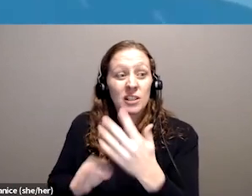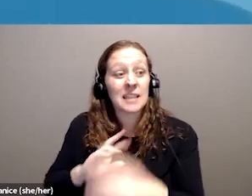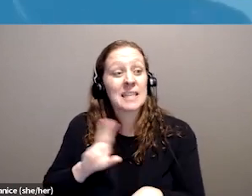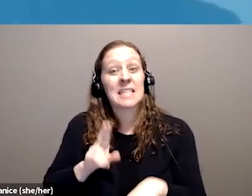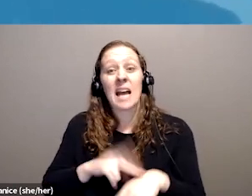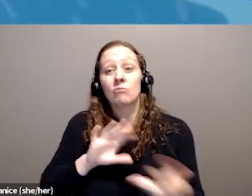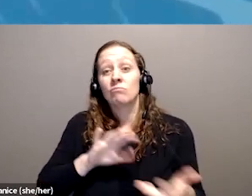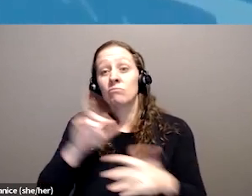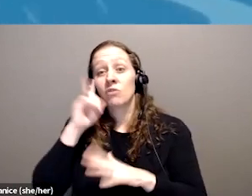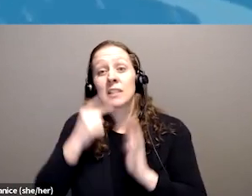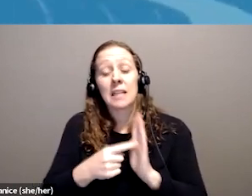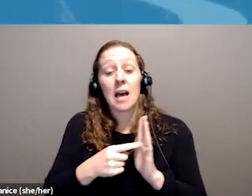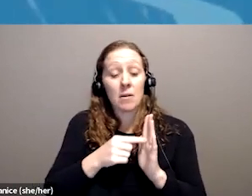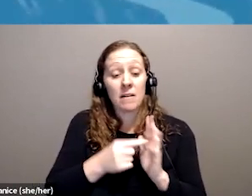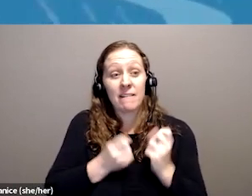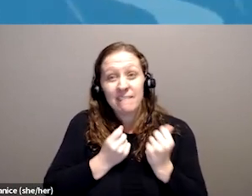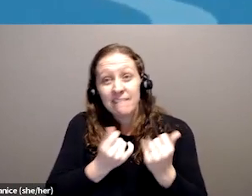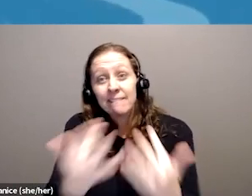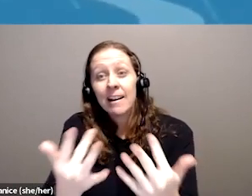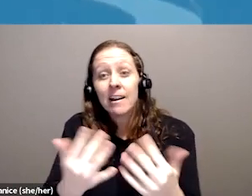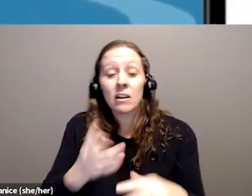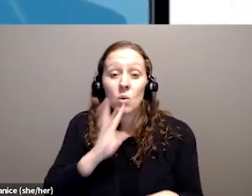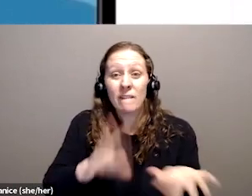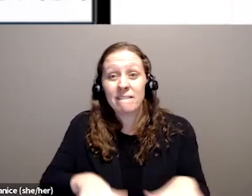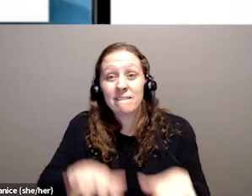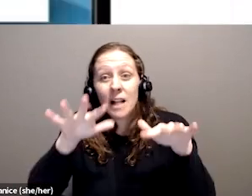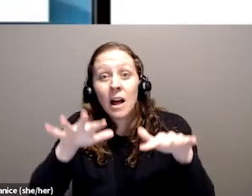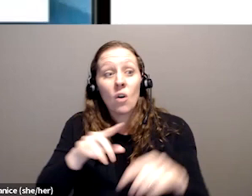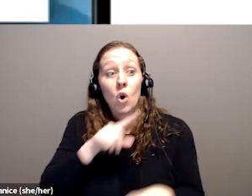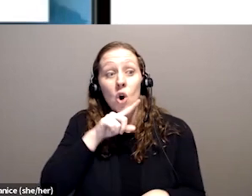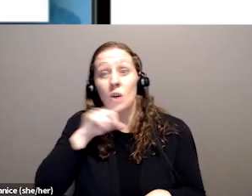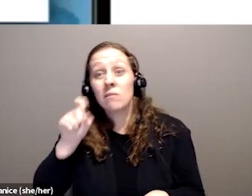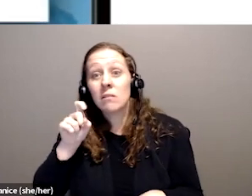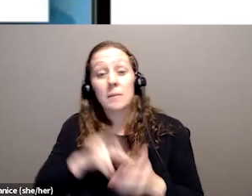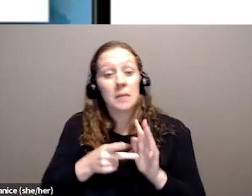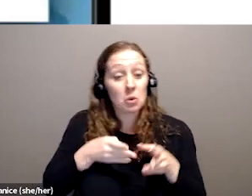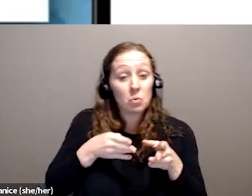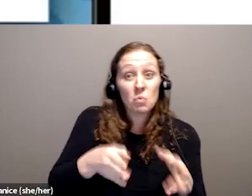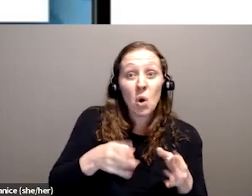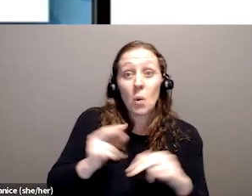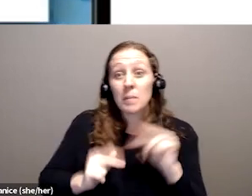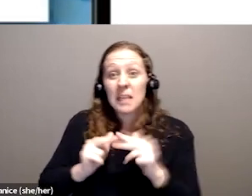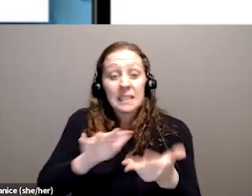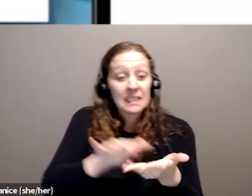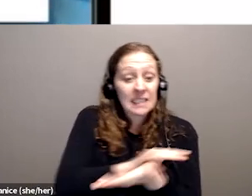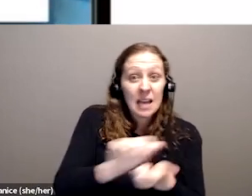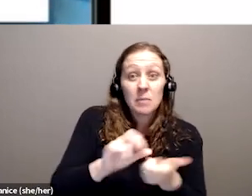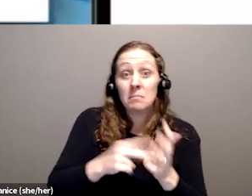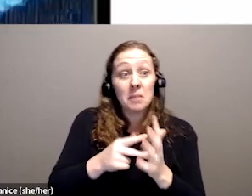as wildfires, floods, and droughts can damage roads and buildings, making work difficult or impossible.